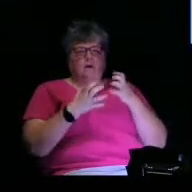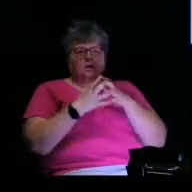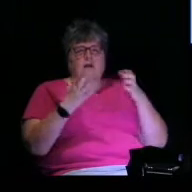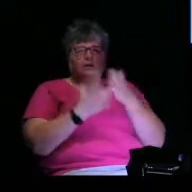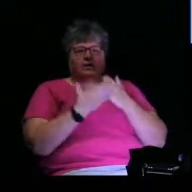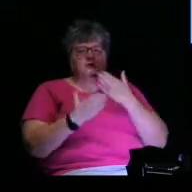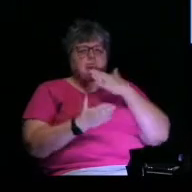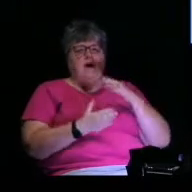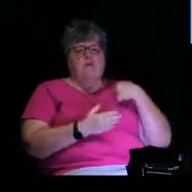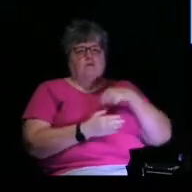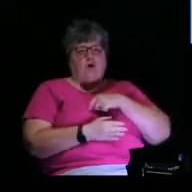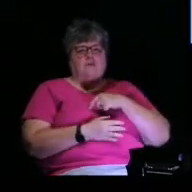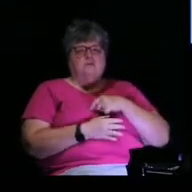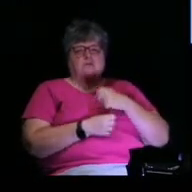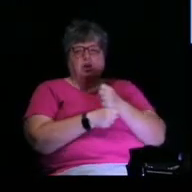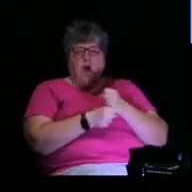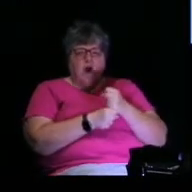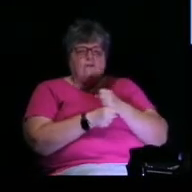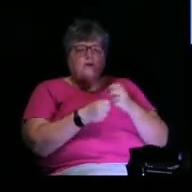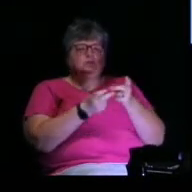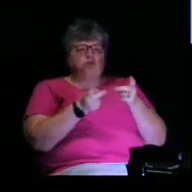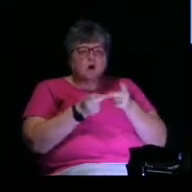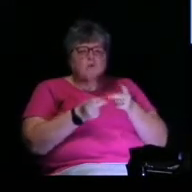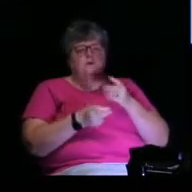right? Coffee and donuts, sugar,